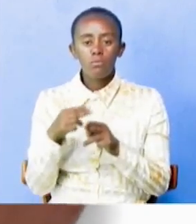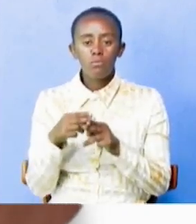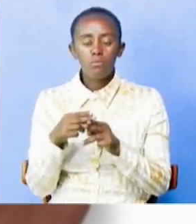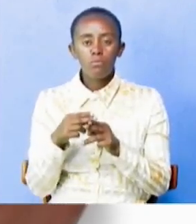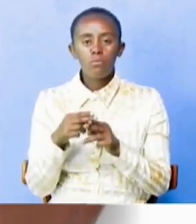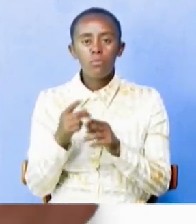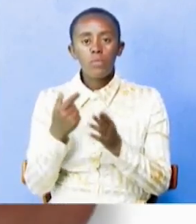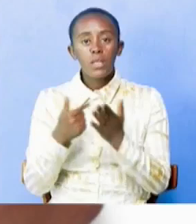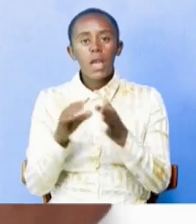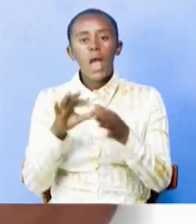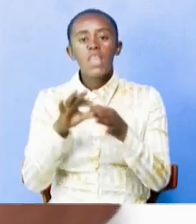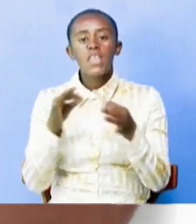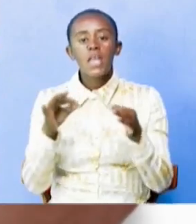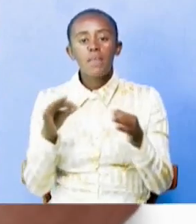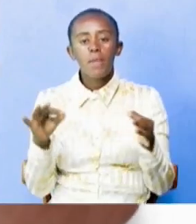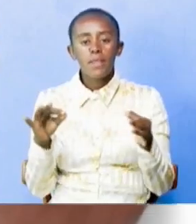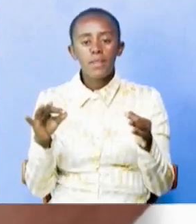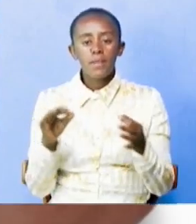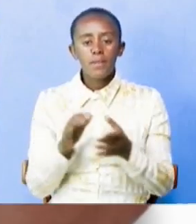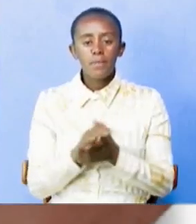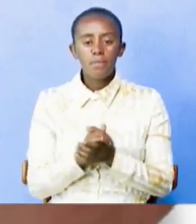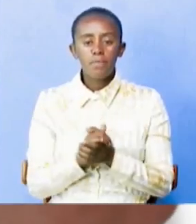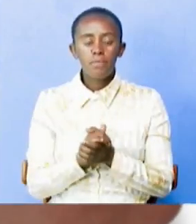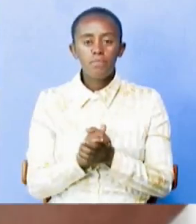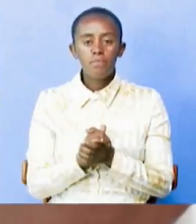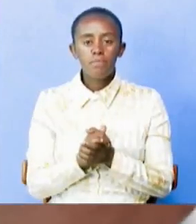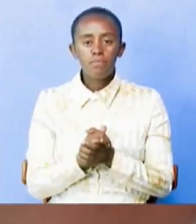in the statement.